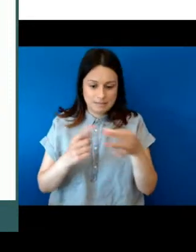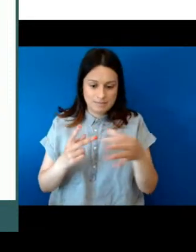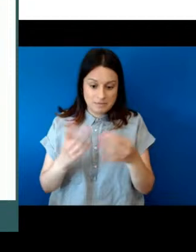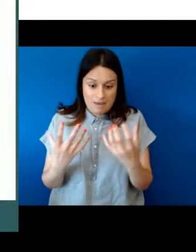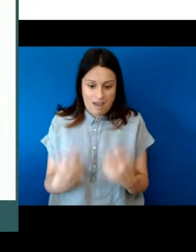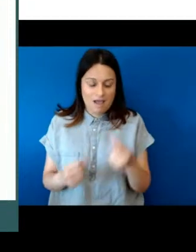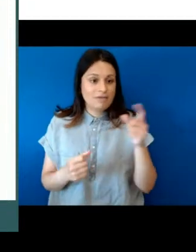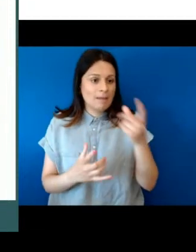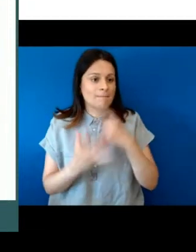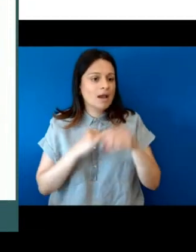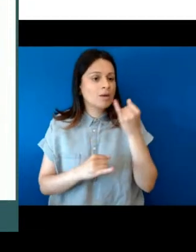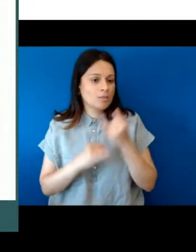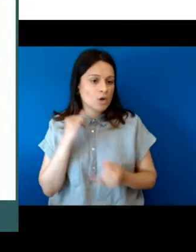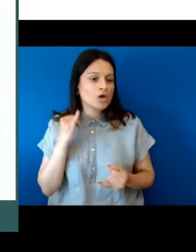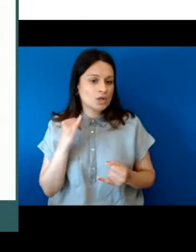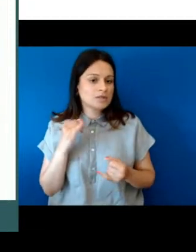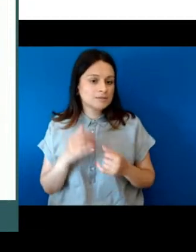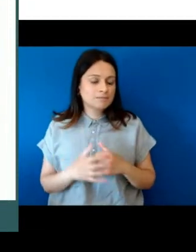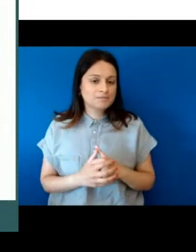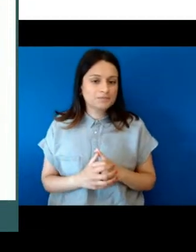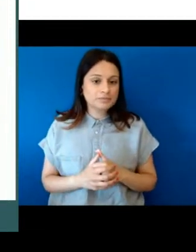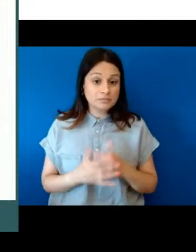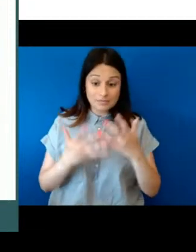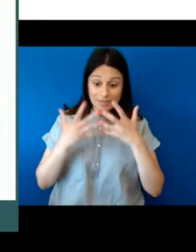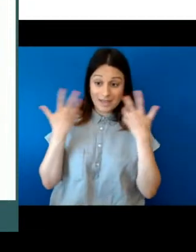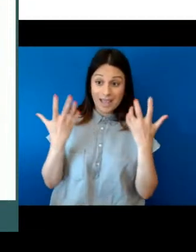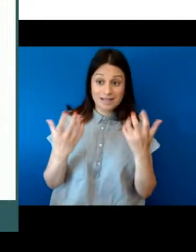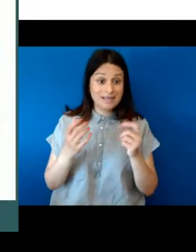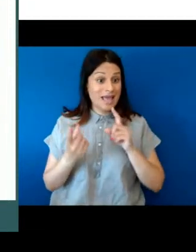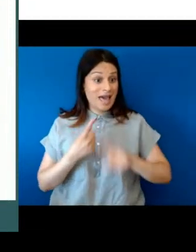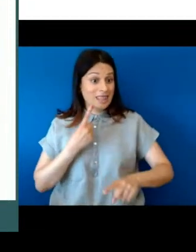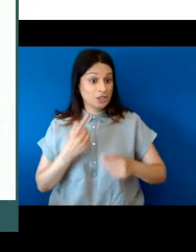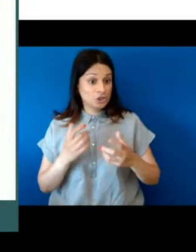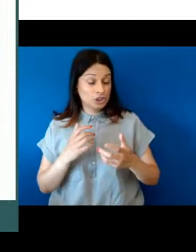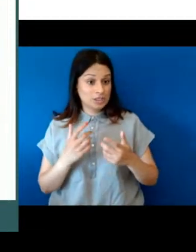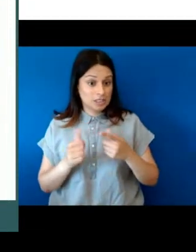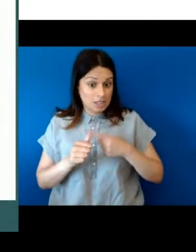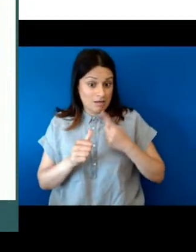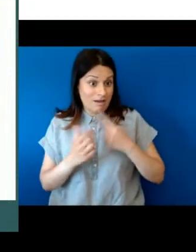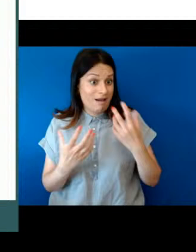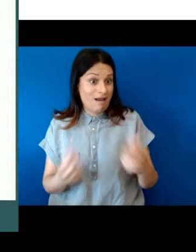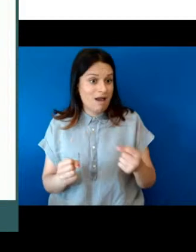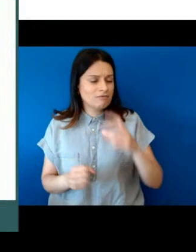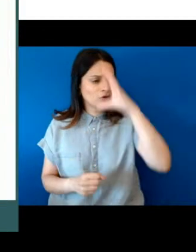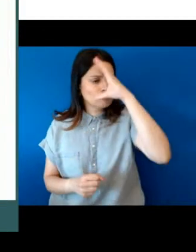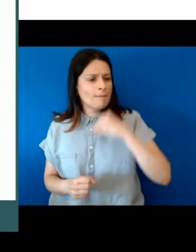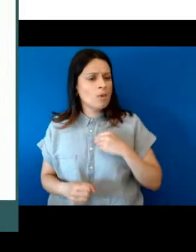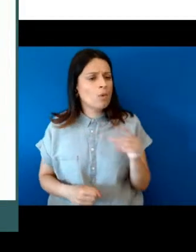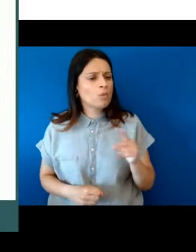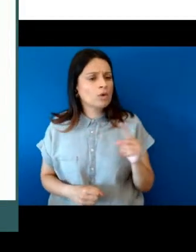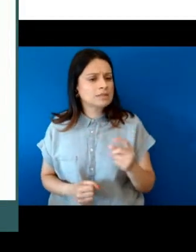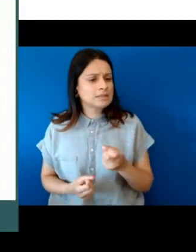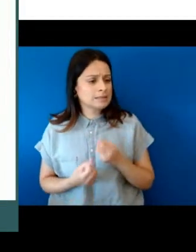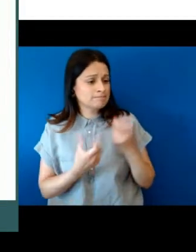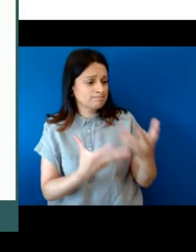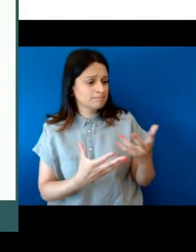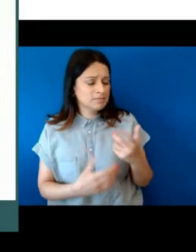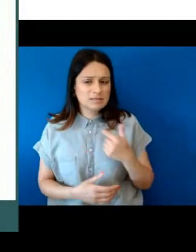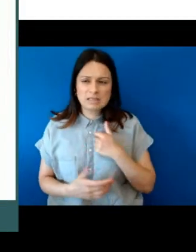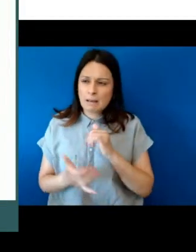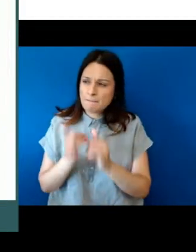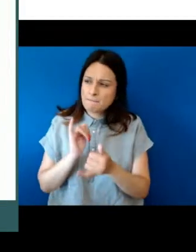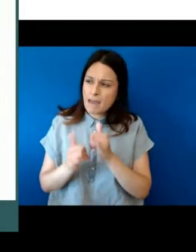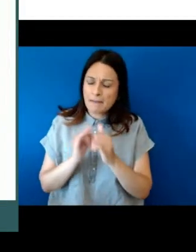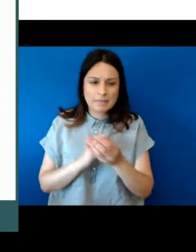So people who have cat allergy, sometimes what they report is that they had maybe some symptoms when